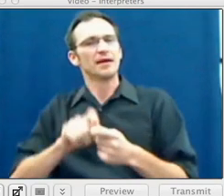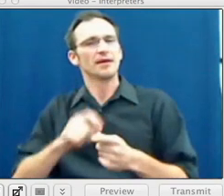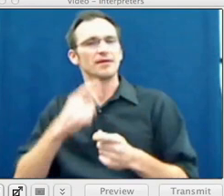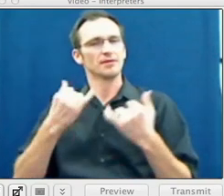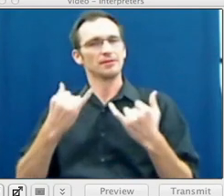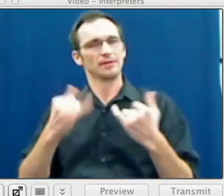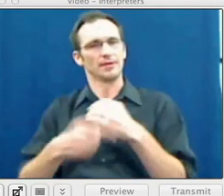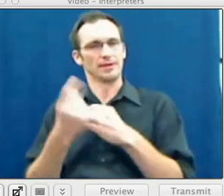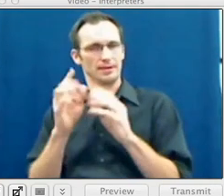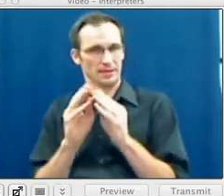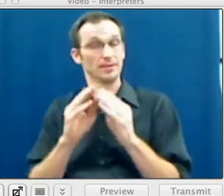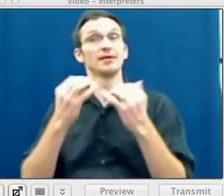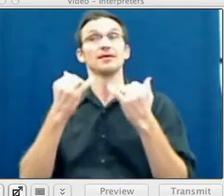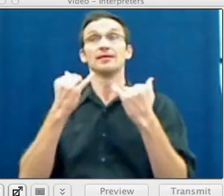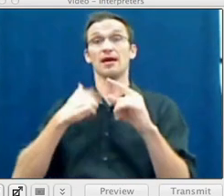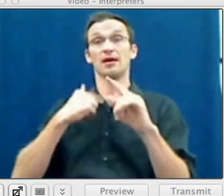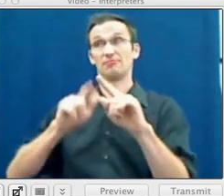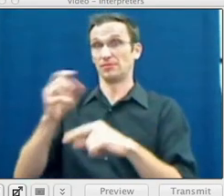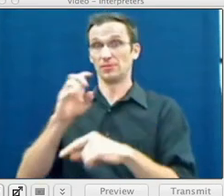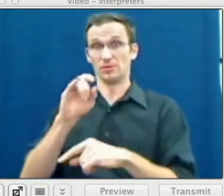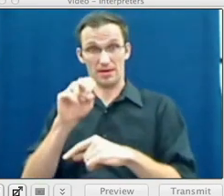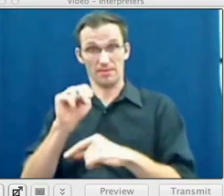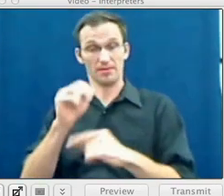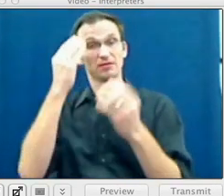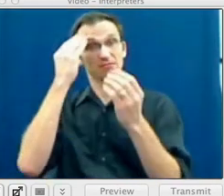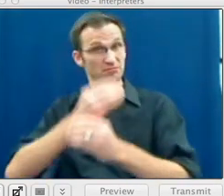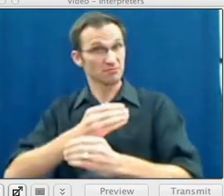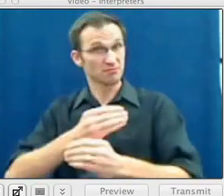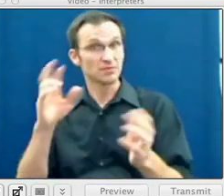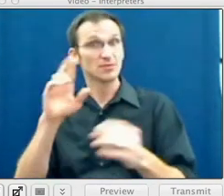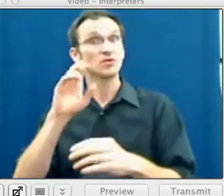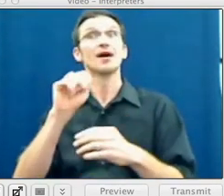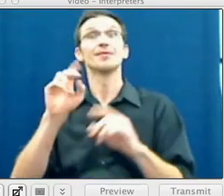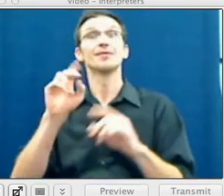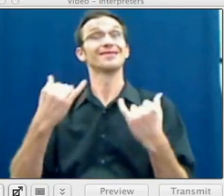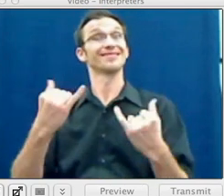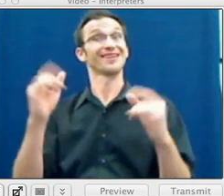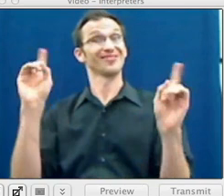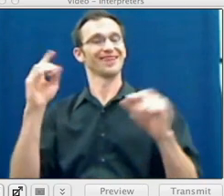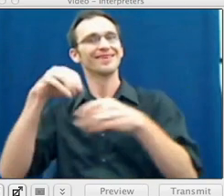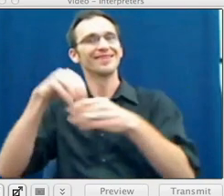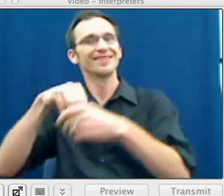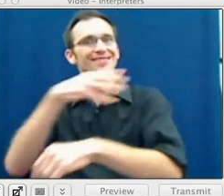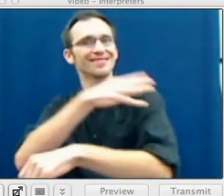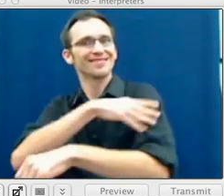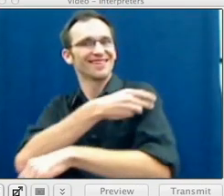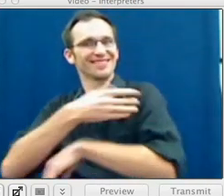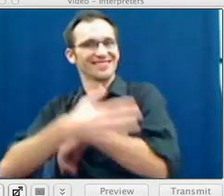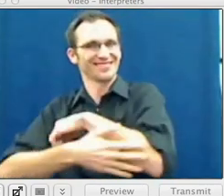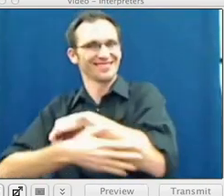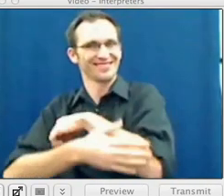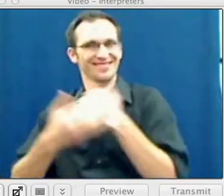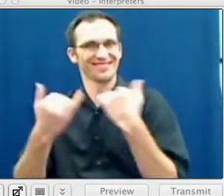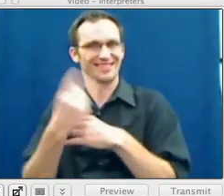I just want to turn it over to Robyn and let you all know that she is coming to us from Scotland today. So Robyn, the floor is yours.